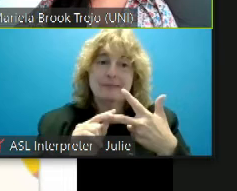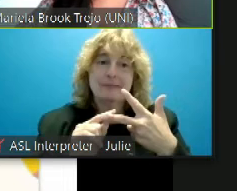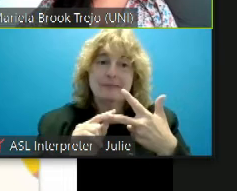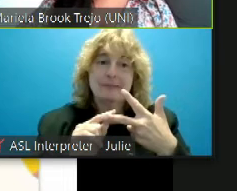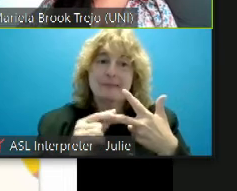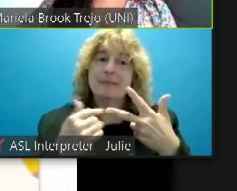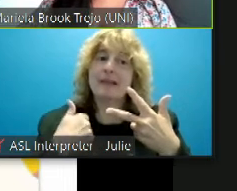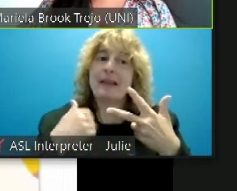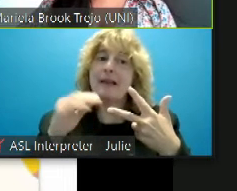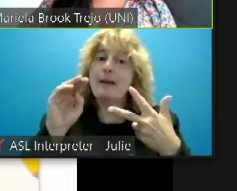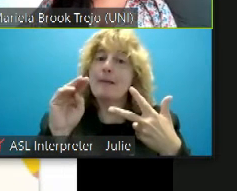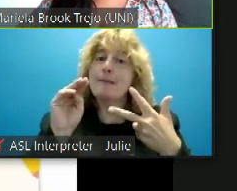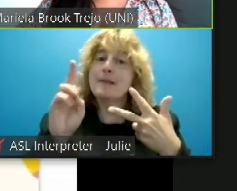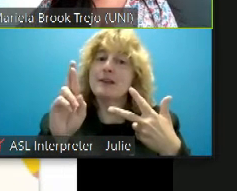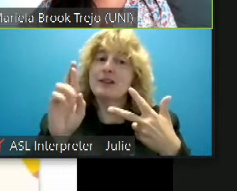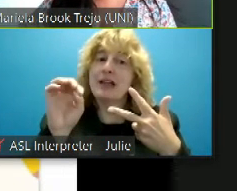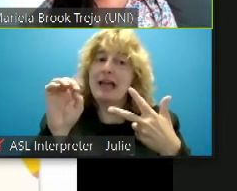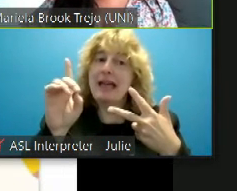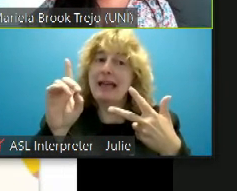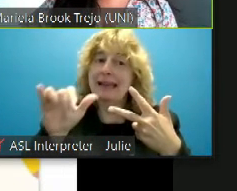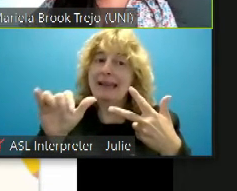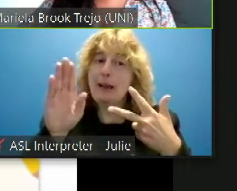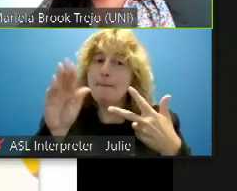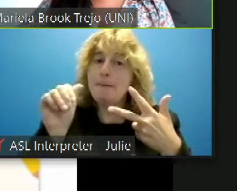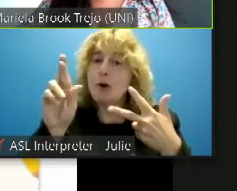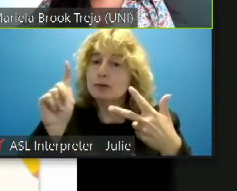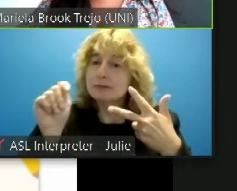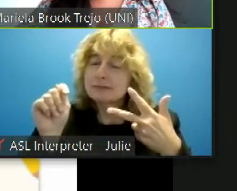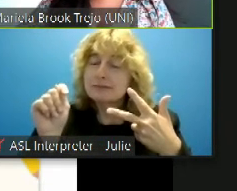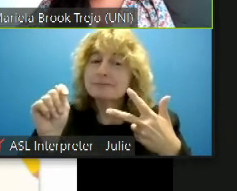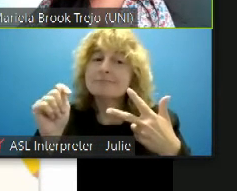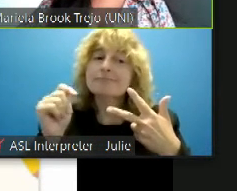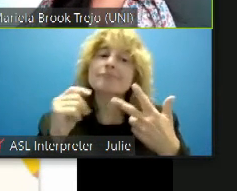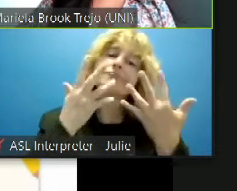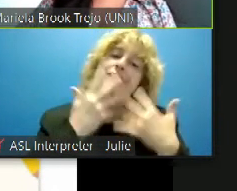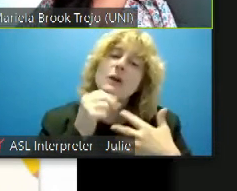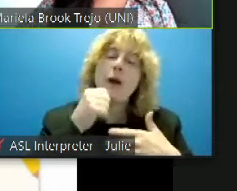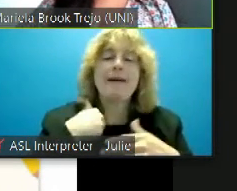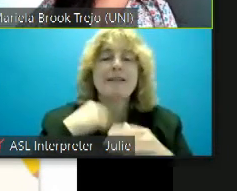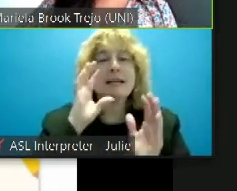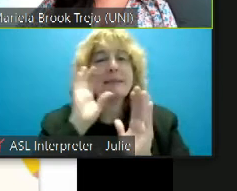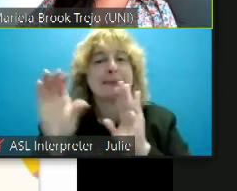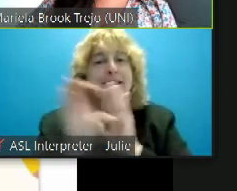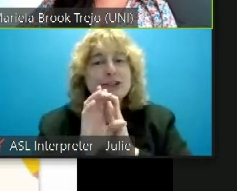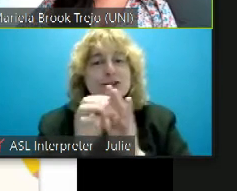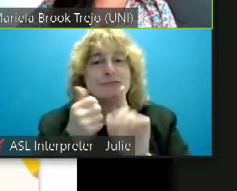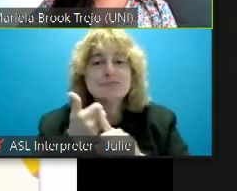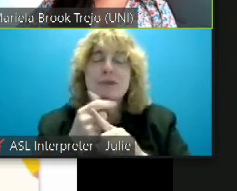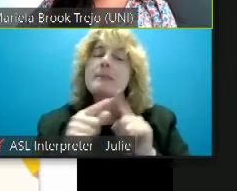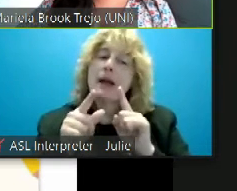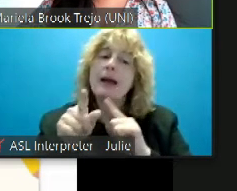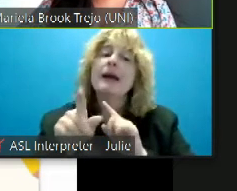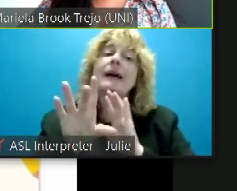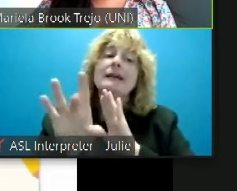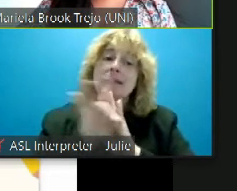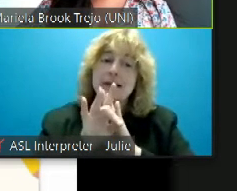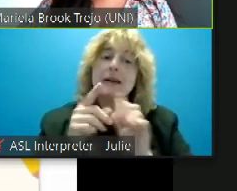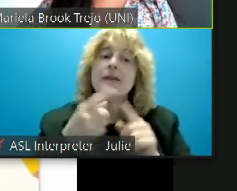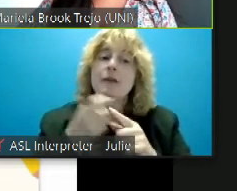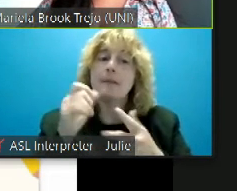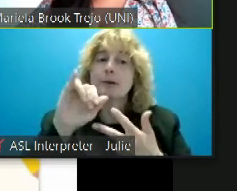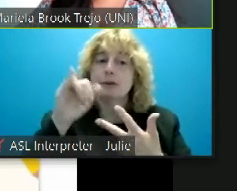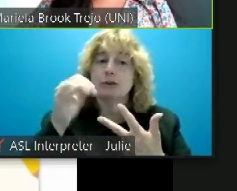We have Mr. Eddie Bart. Unfortunately, we do not have a picture of him, but he was nominated by Jerrica Minkins.